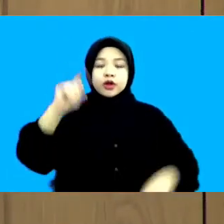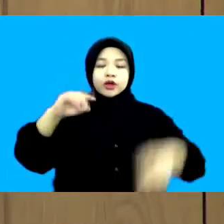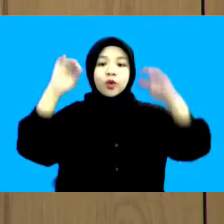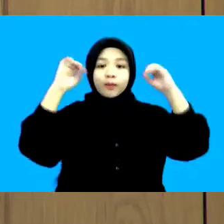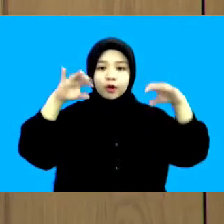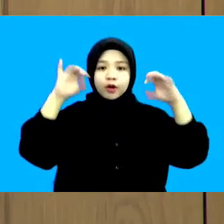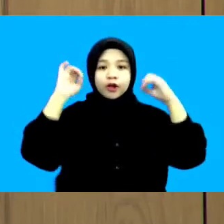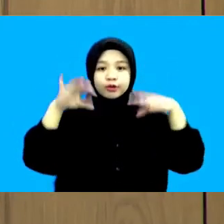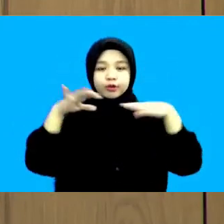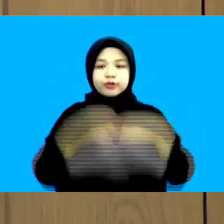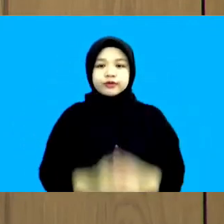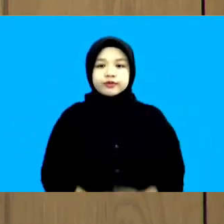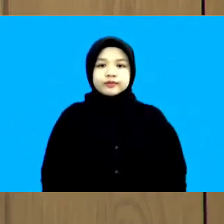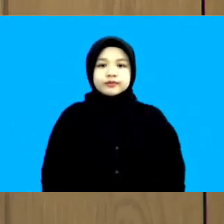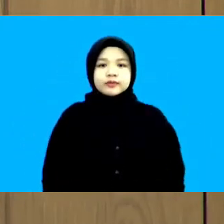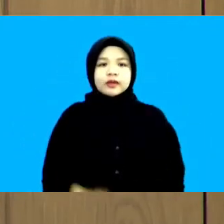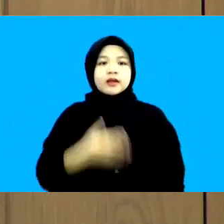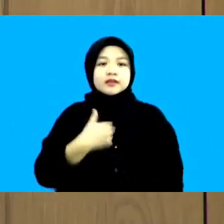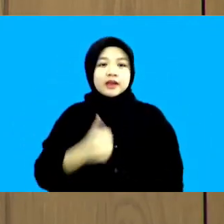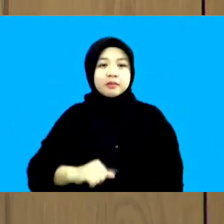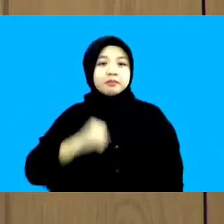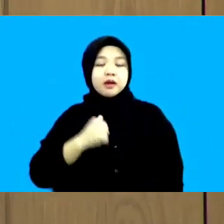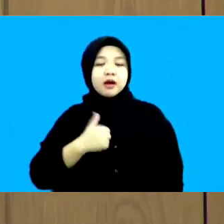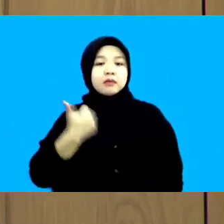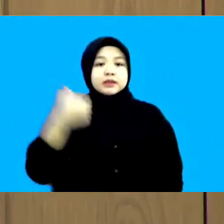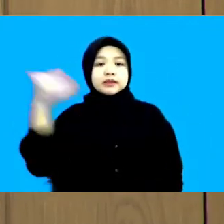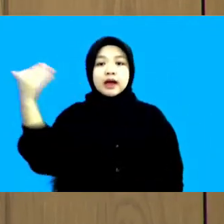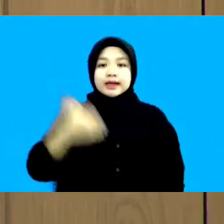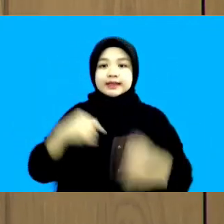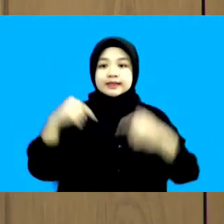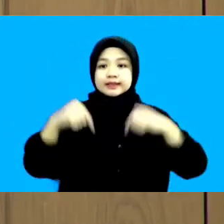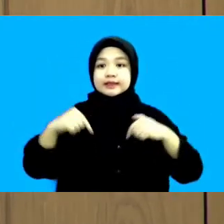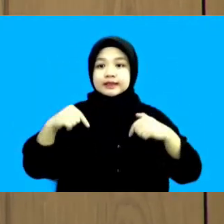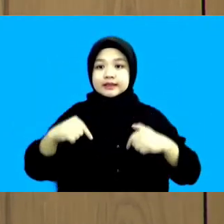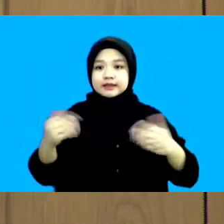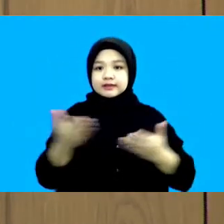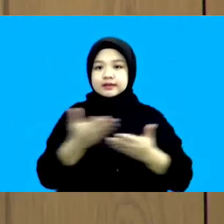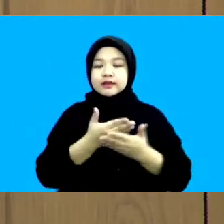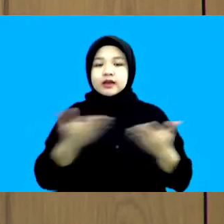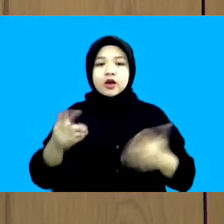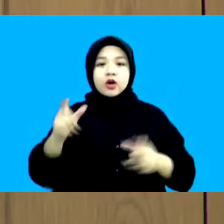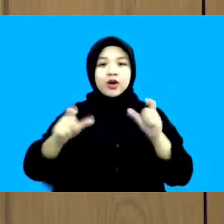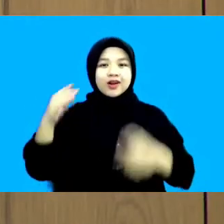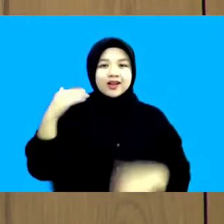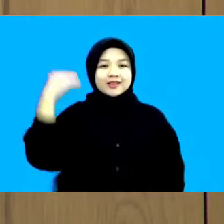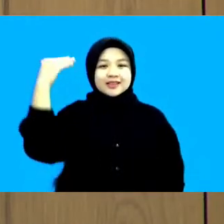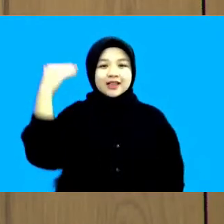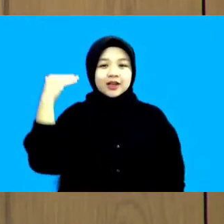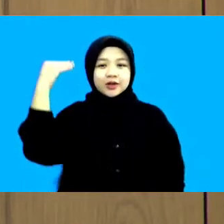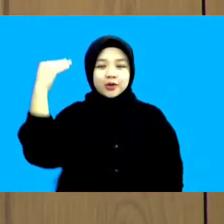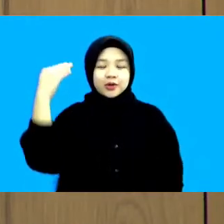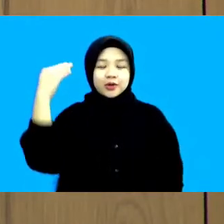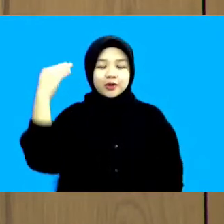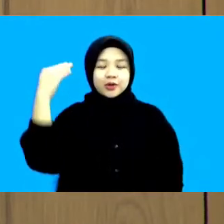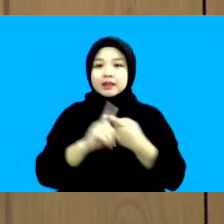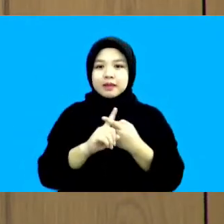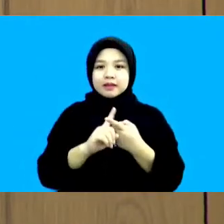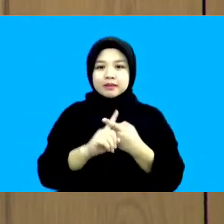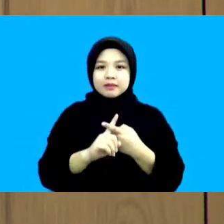So glad to be here among my seniors and my fellow